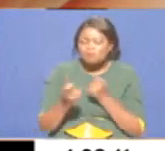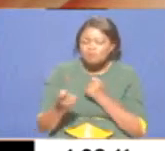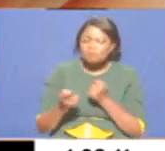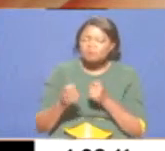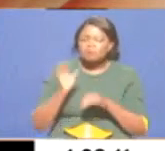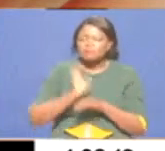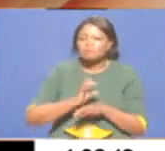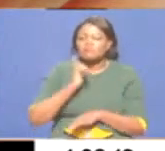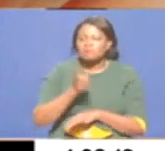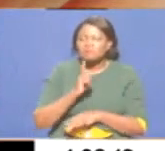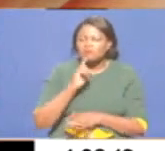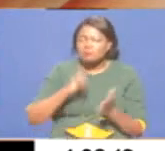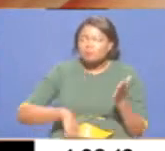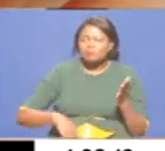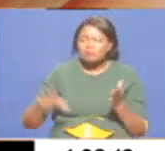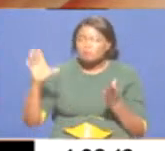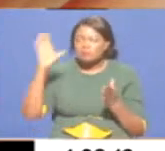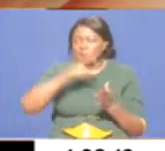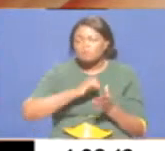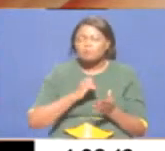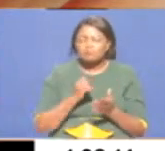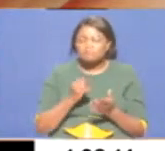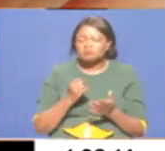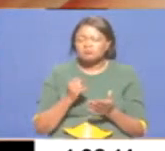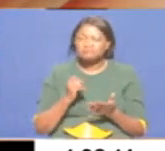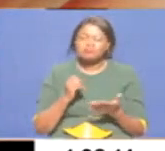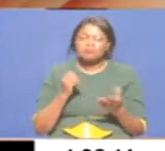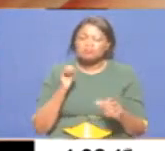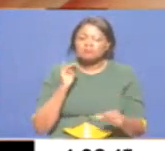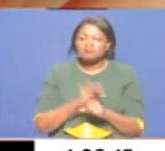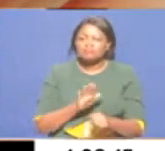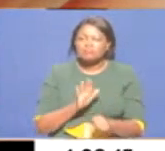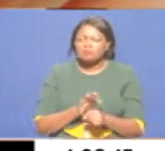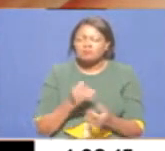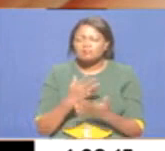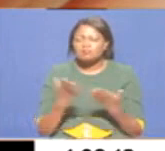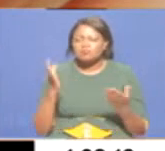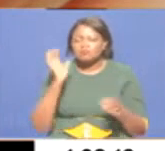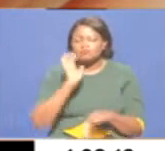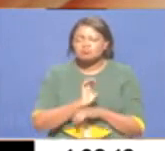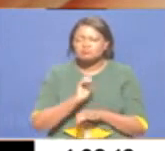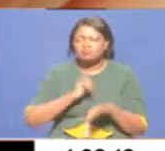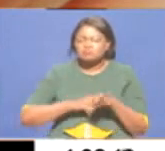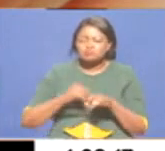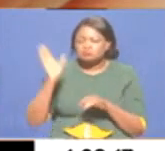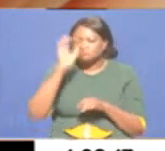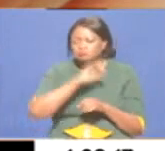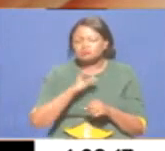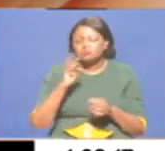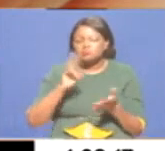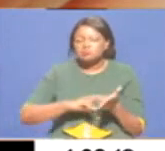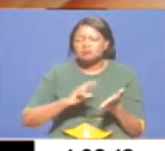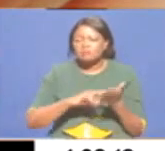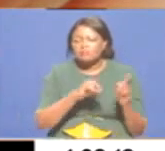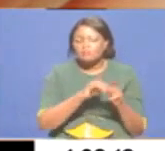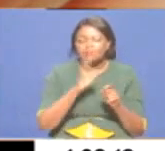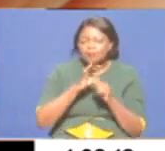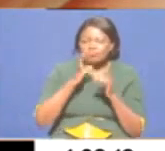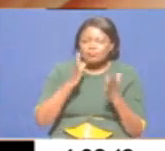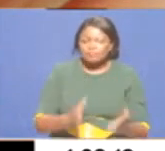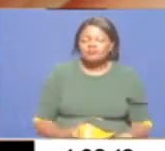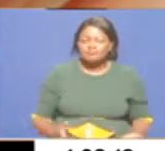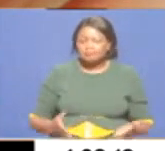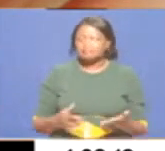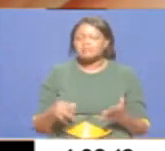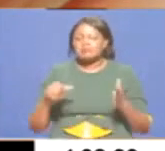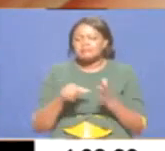will miss out on crucial church facilitation for failure to register as voters. Voter registration apathy continues across